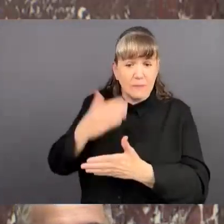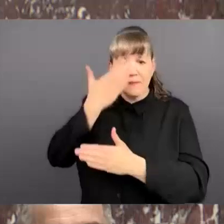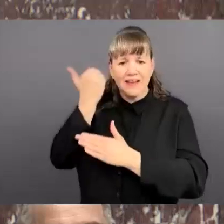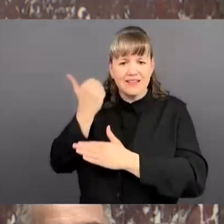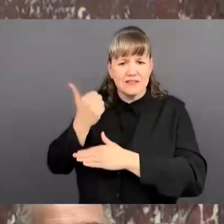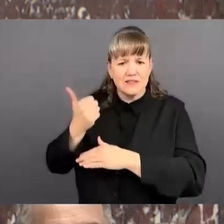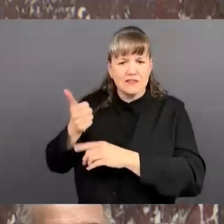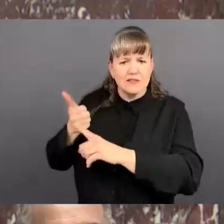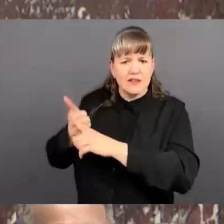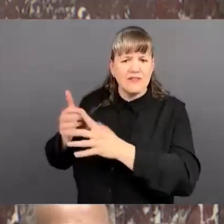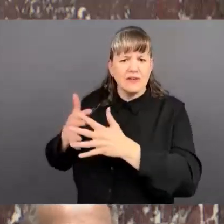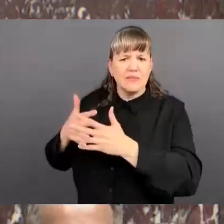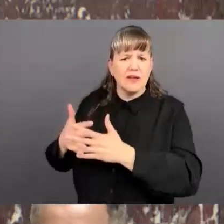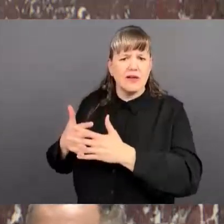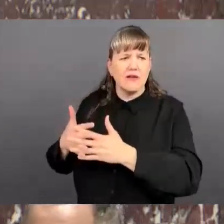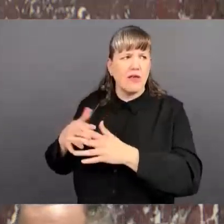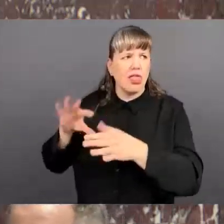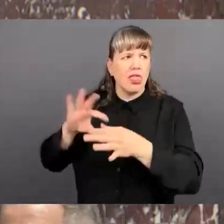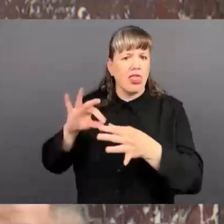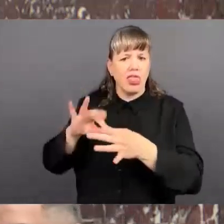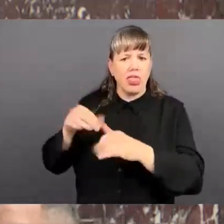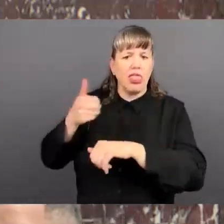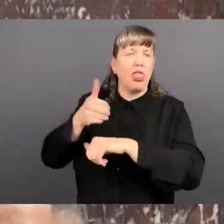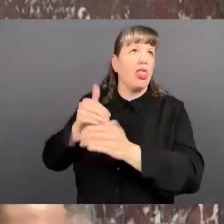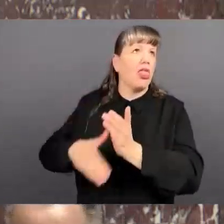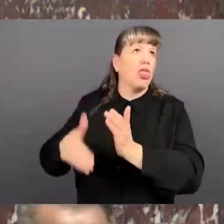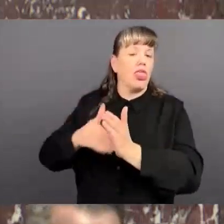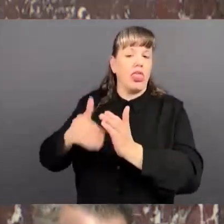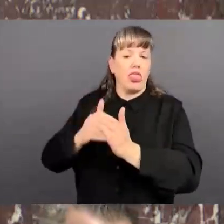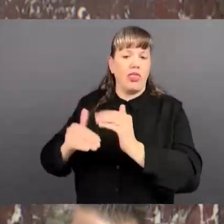getting from this education minister today.